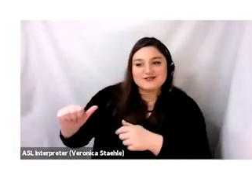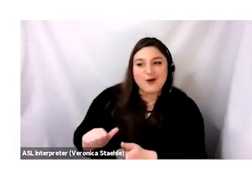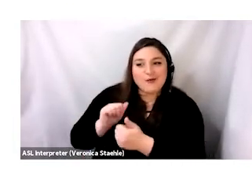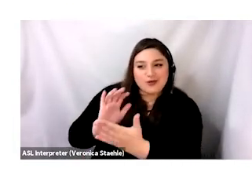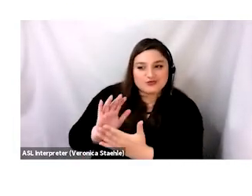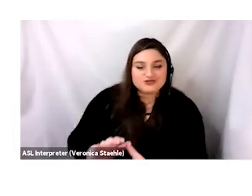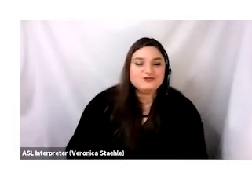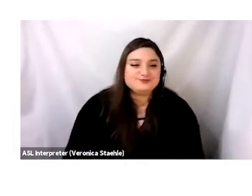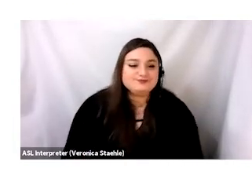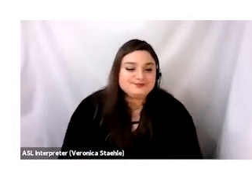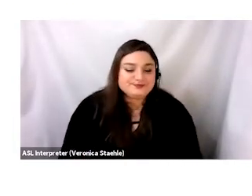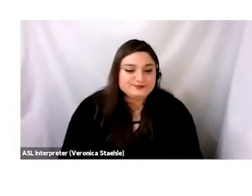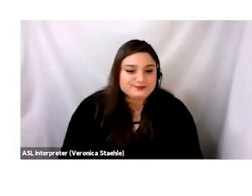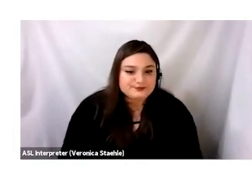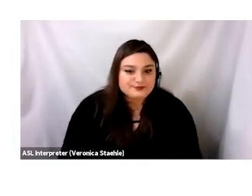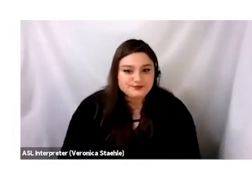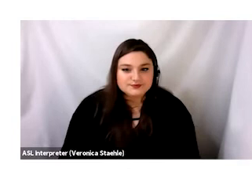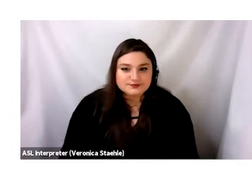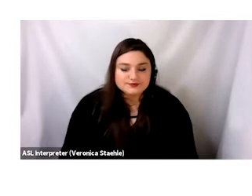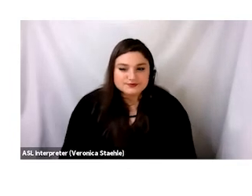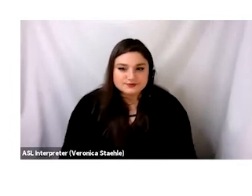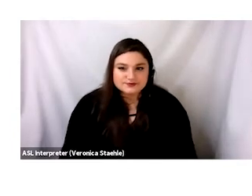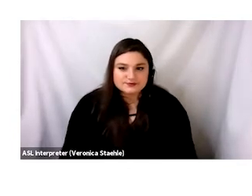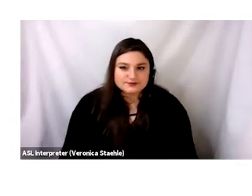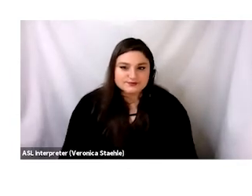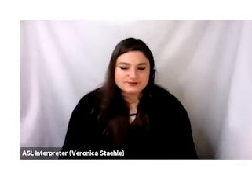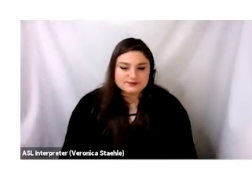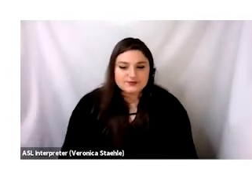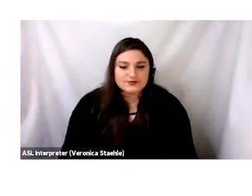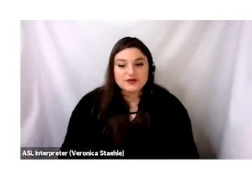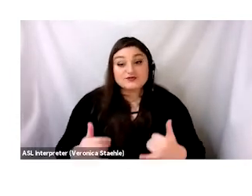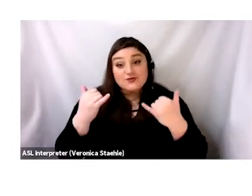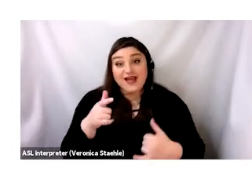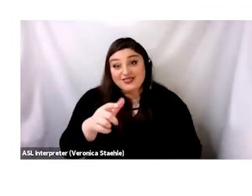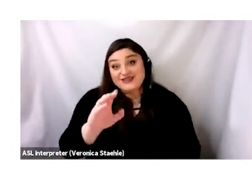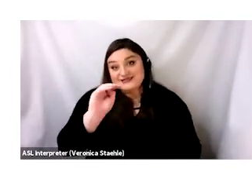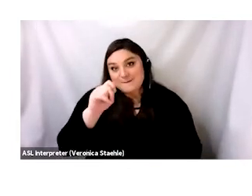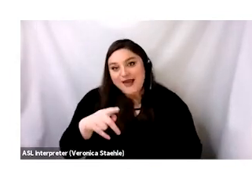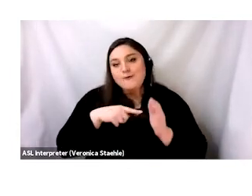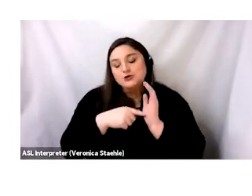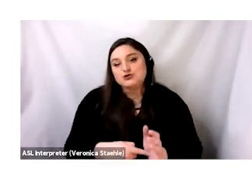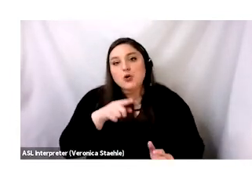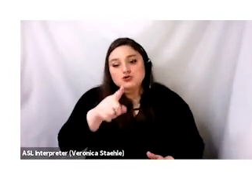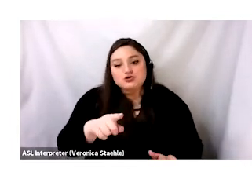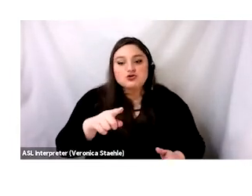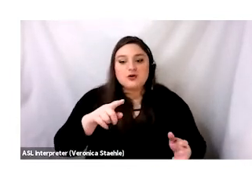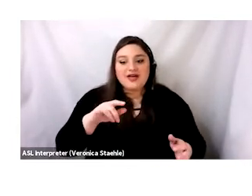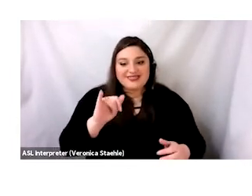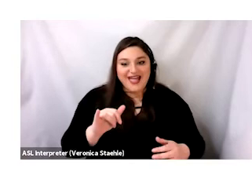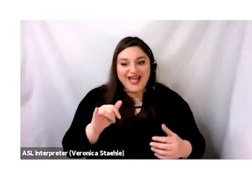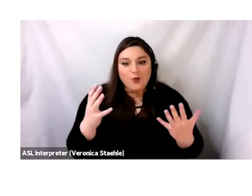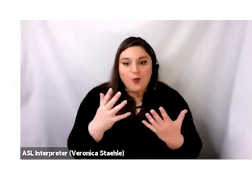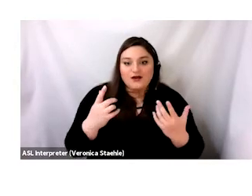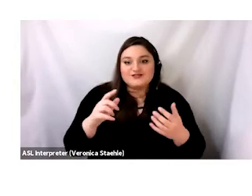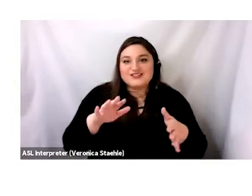map today, we can see sort of the shifts that have taken place as a result of colonialism and the transatlantic slave trade in regards